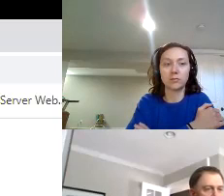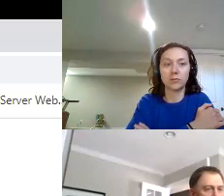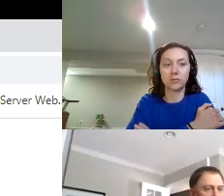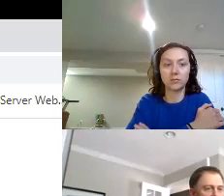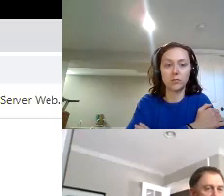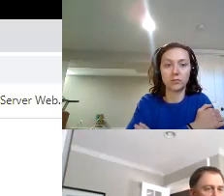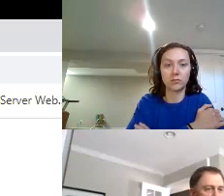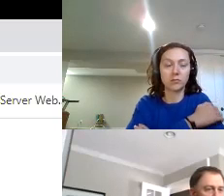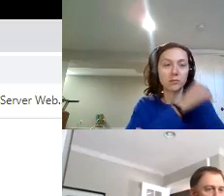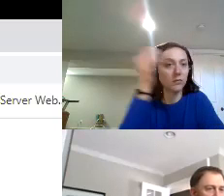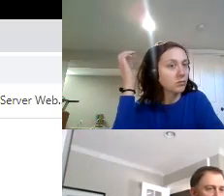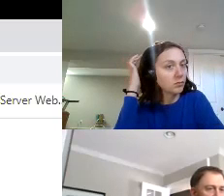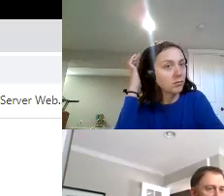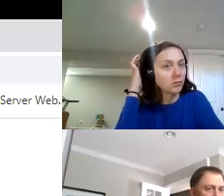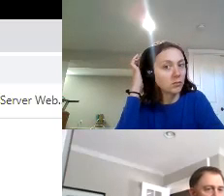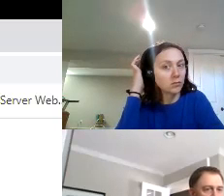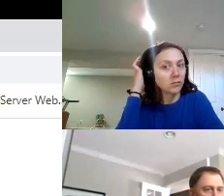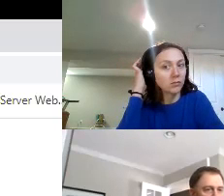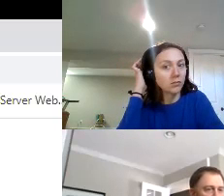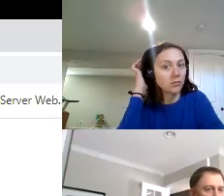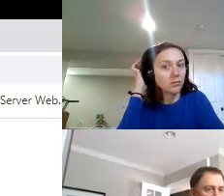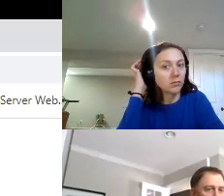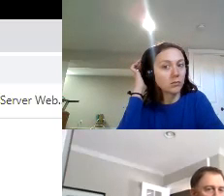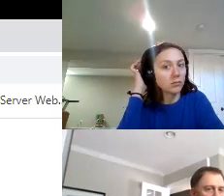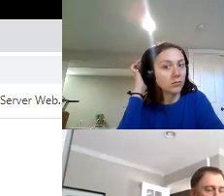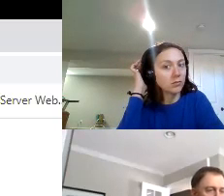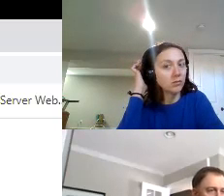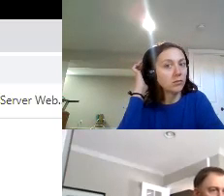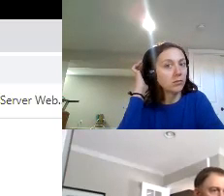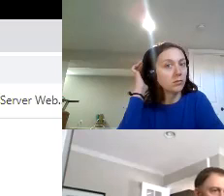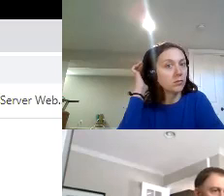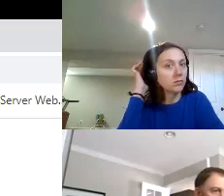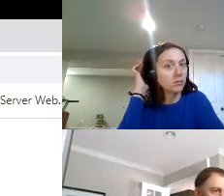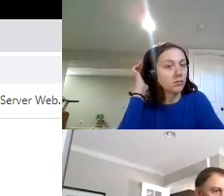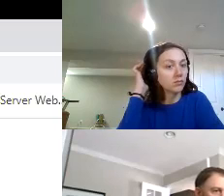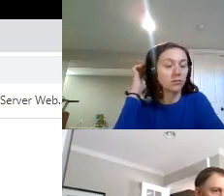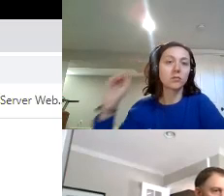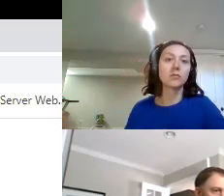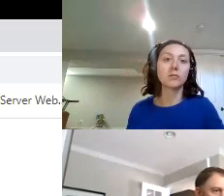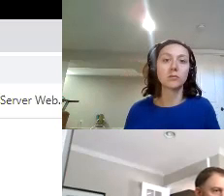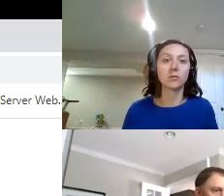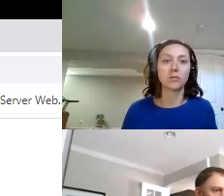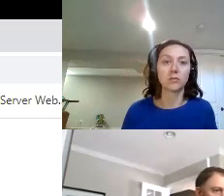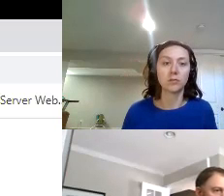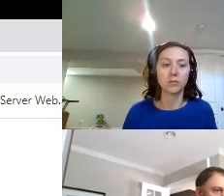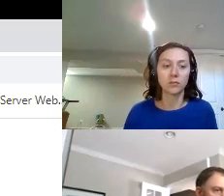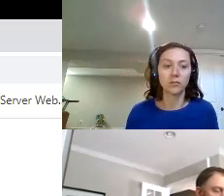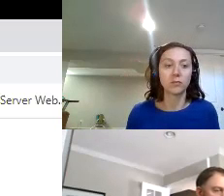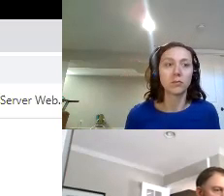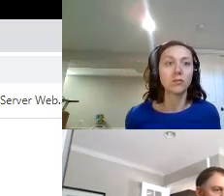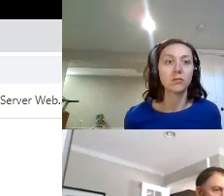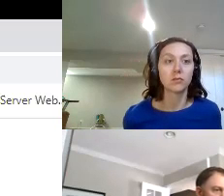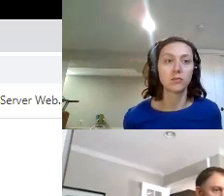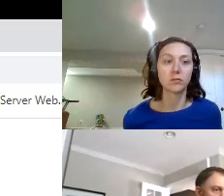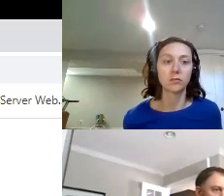which communities look similar and which communities look different from one another. In Tableau, it appears has implemented